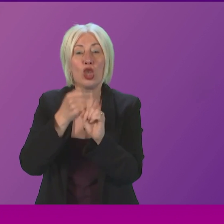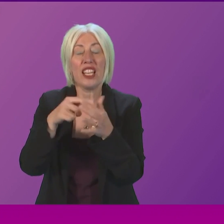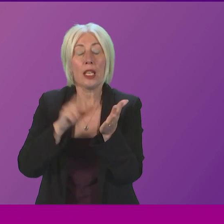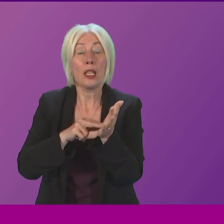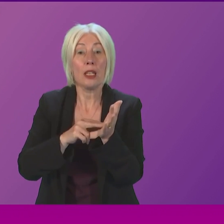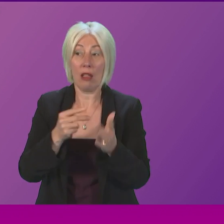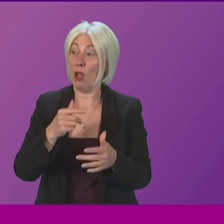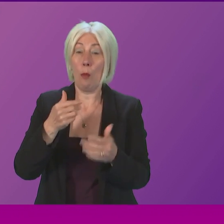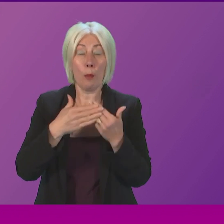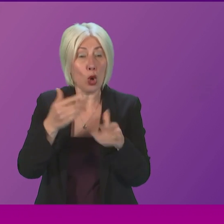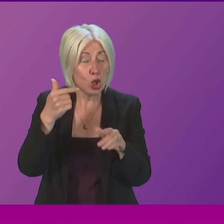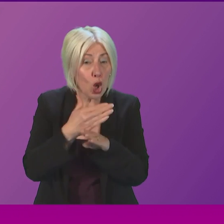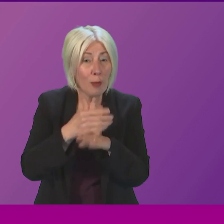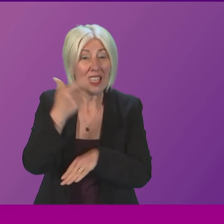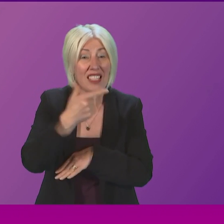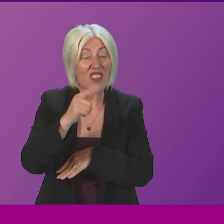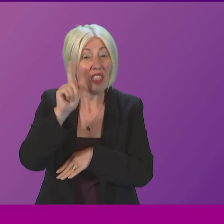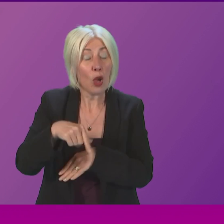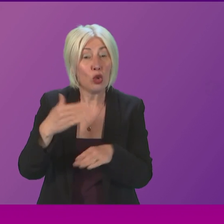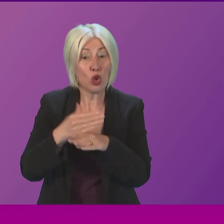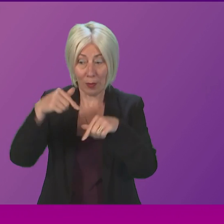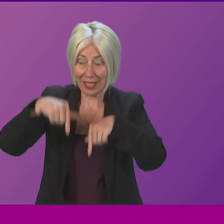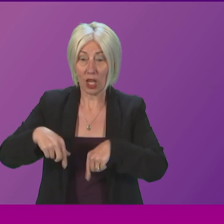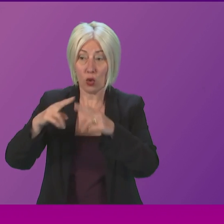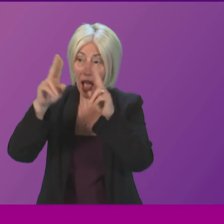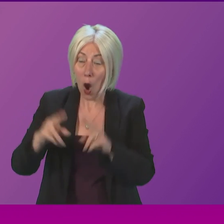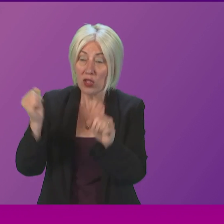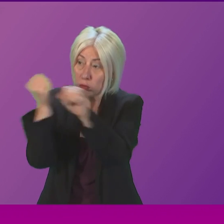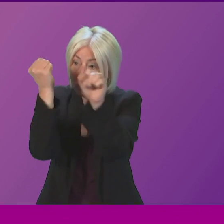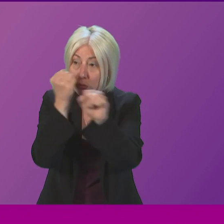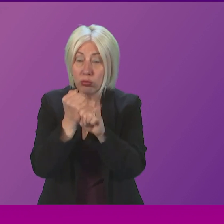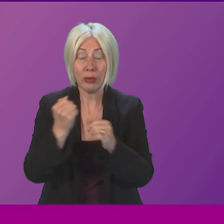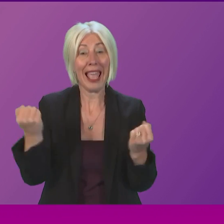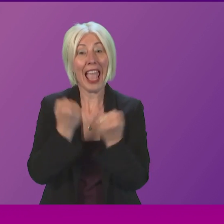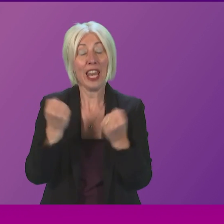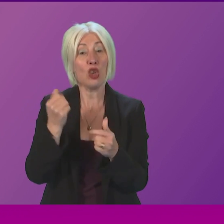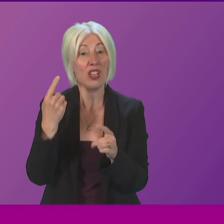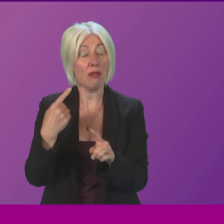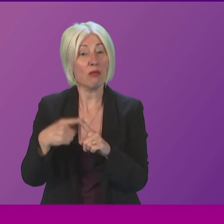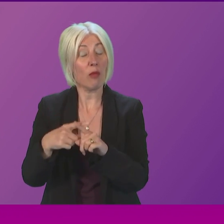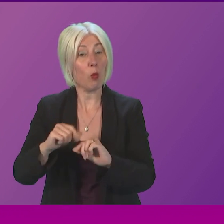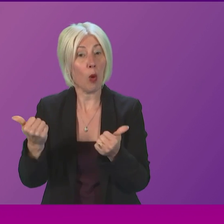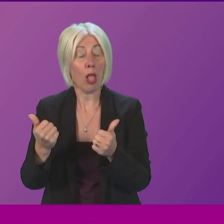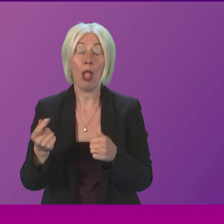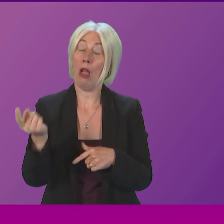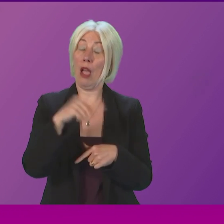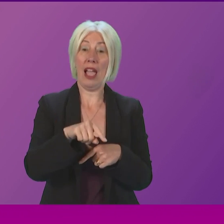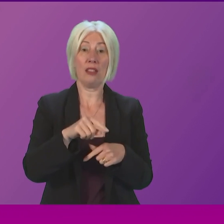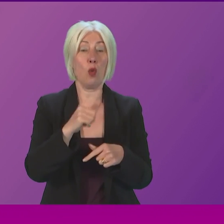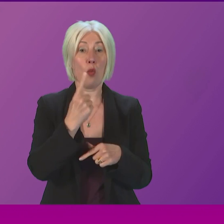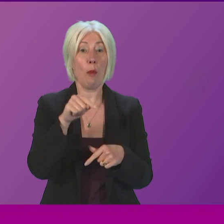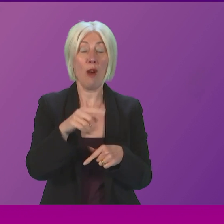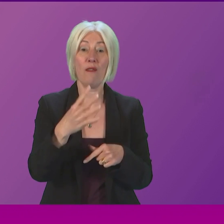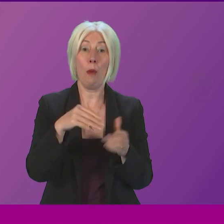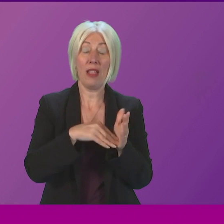Scotland. 17,000 jobs upgrading homes to make them energy efficient. 1.4 million homes upgraded and